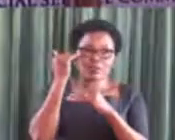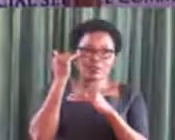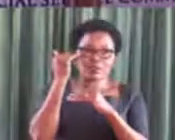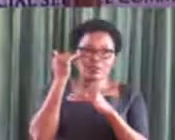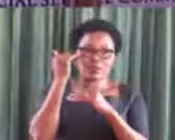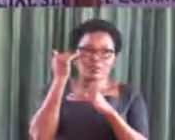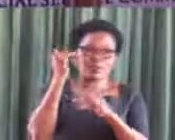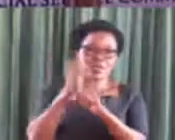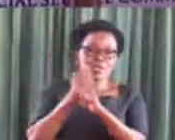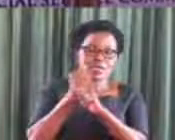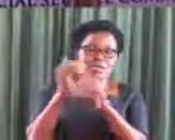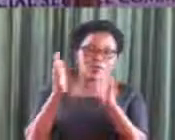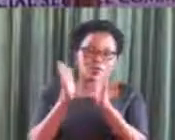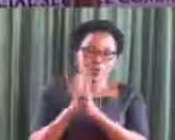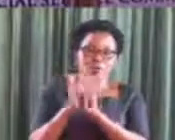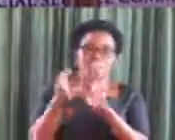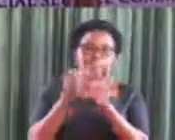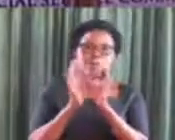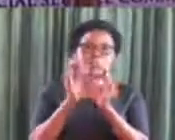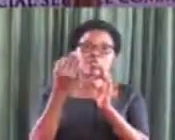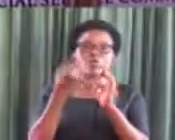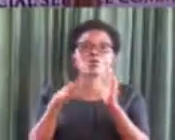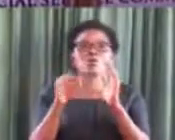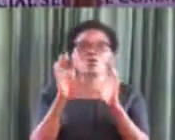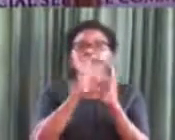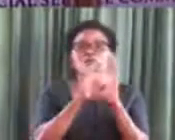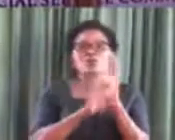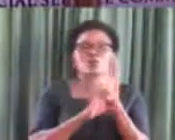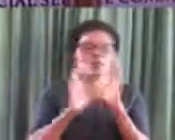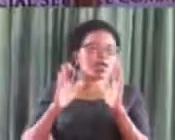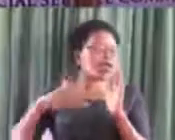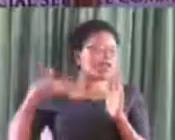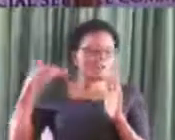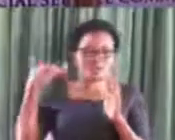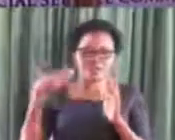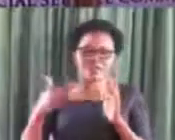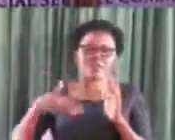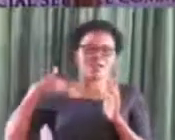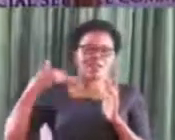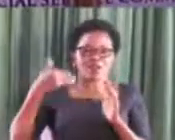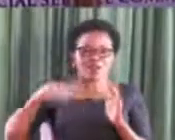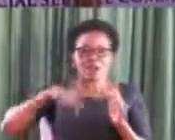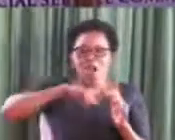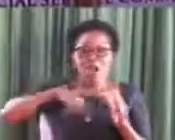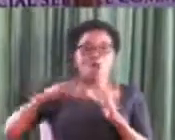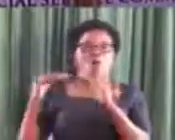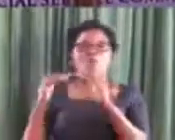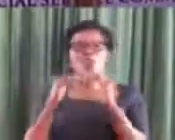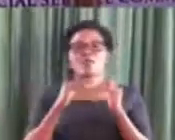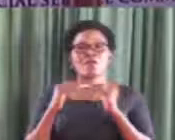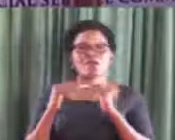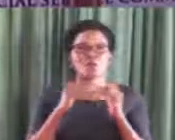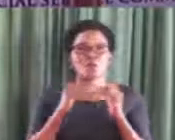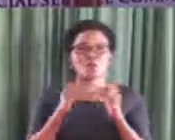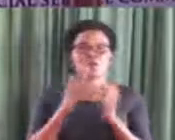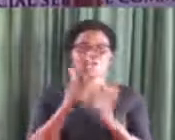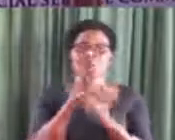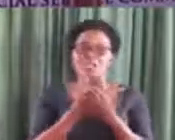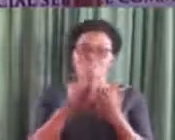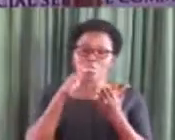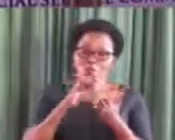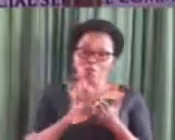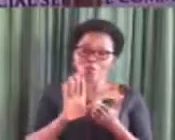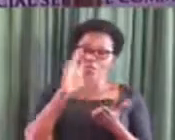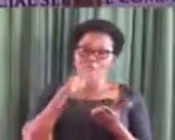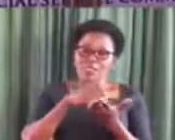deals with the interpretation of the Constitution on a daily basis at our level. And some of those matters we deal